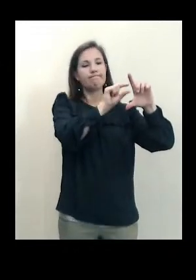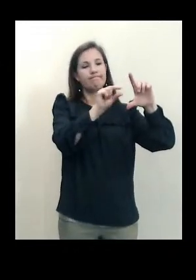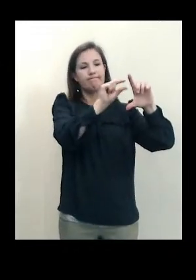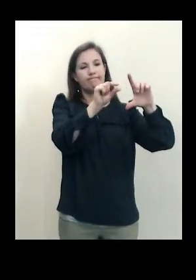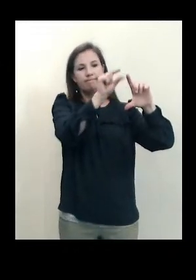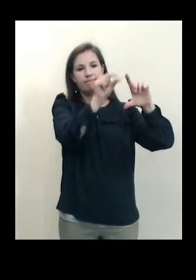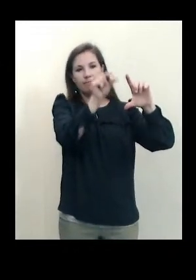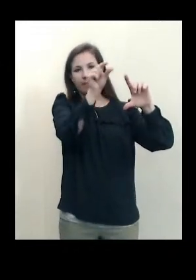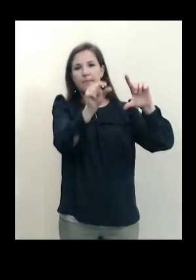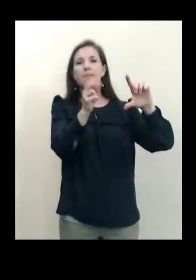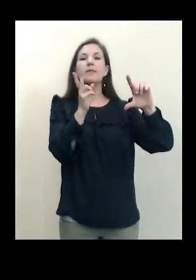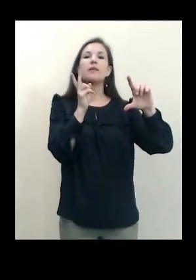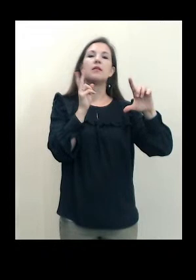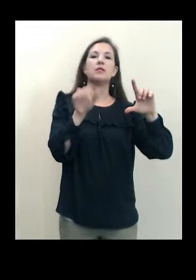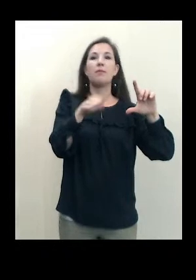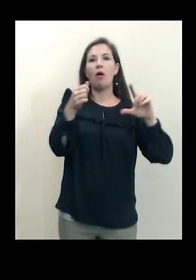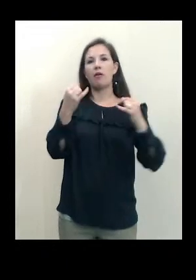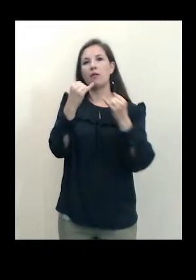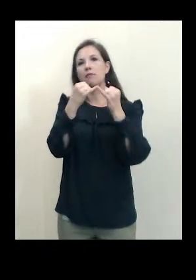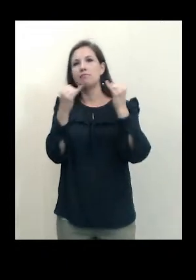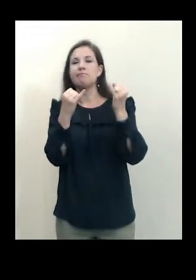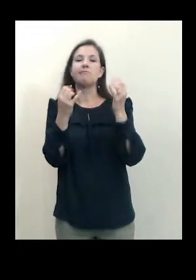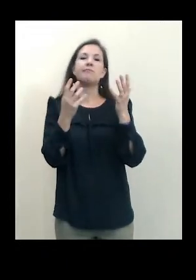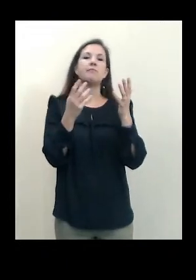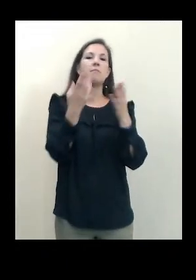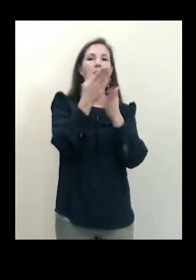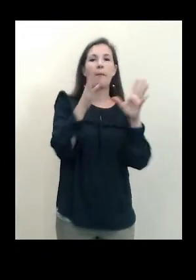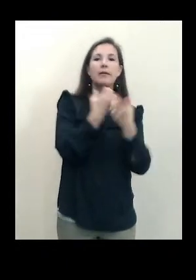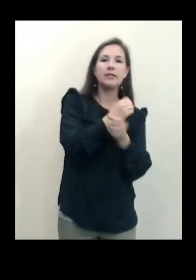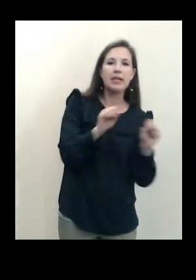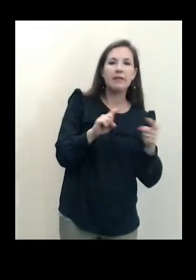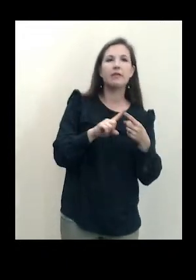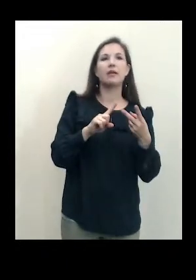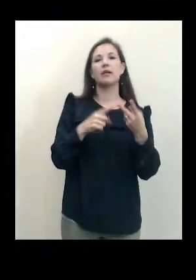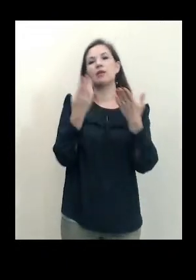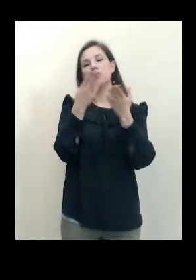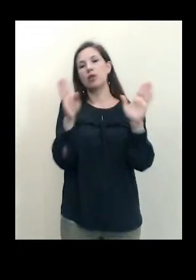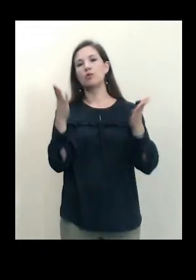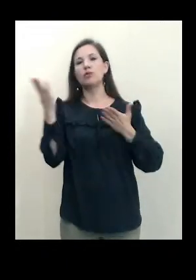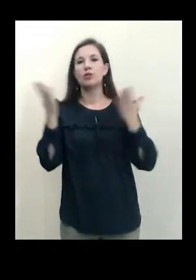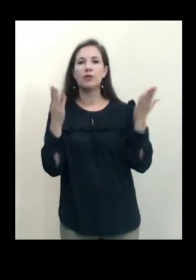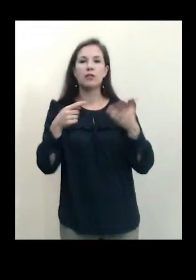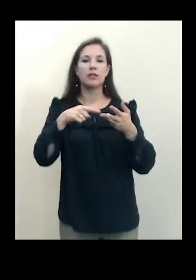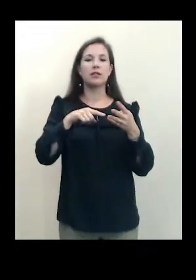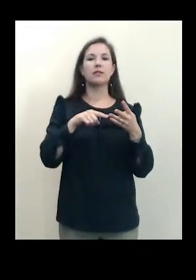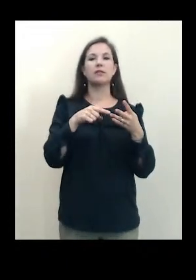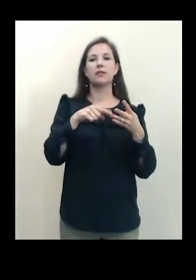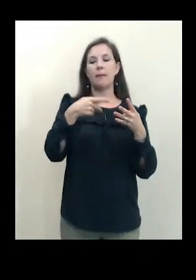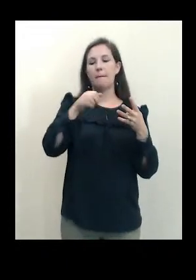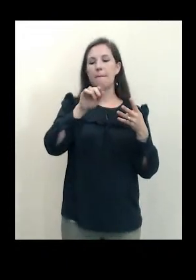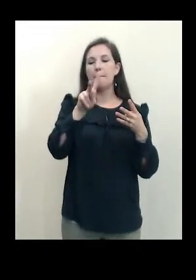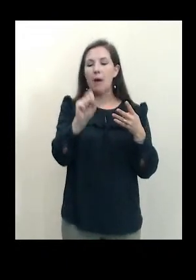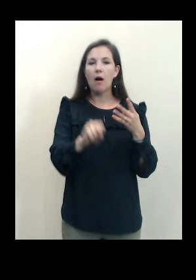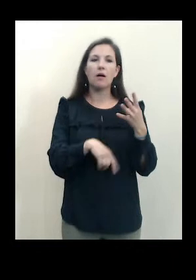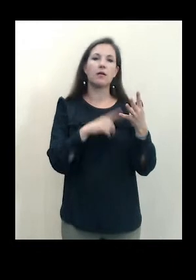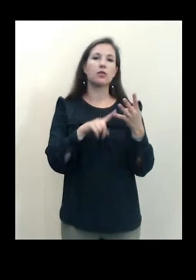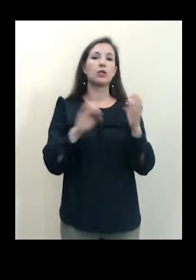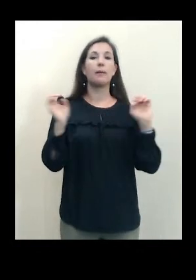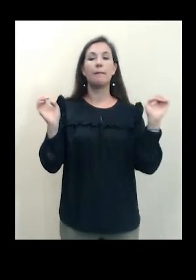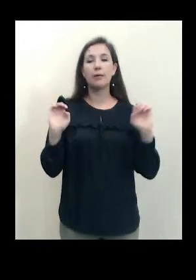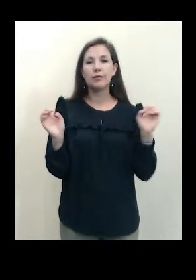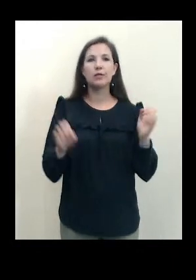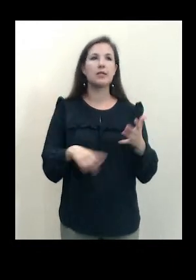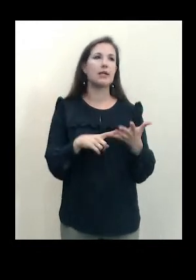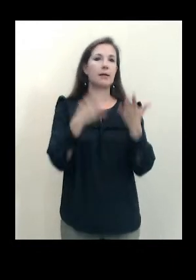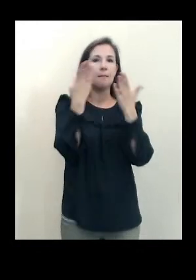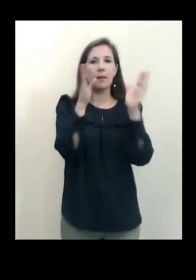other lines that people think of, like public safety, our general services, our parks department, our emergency services, public works. They